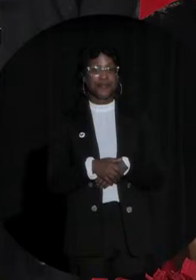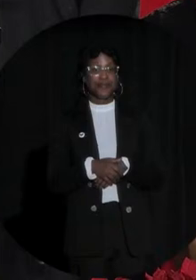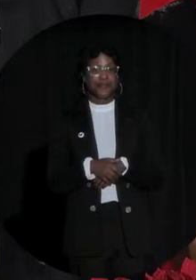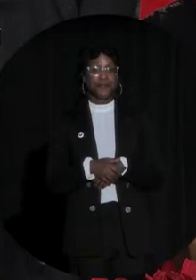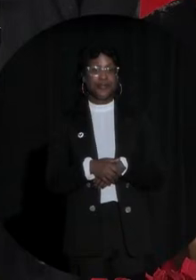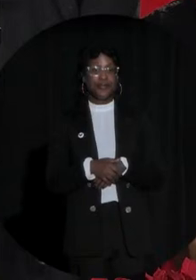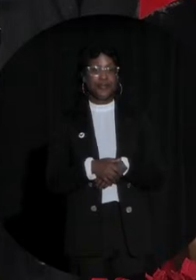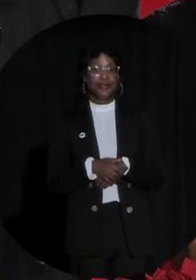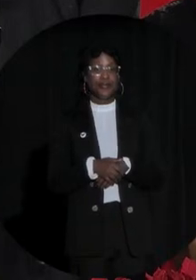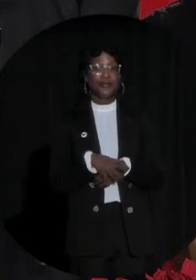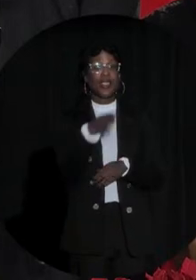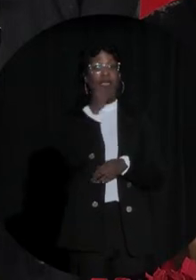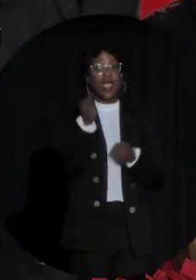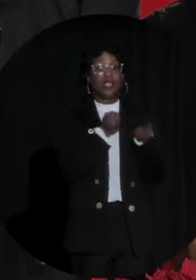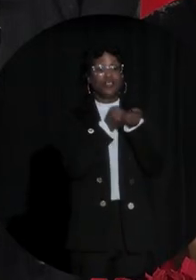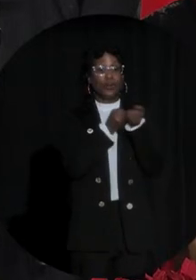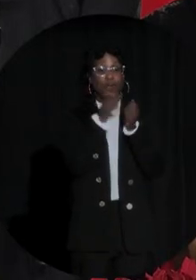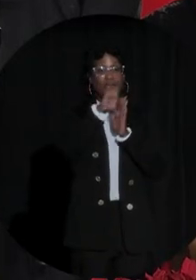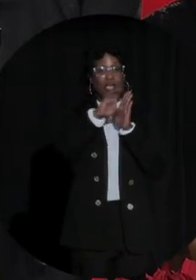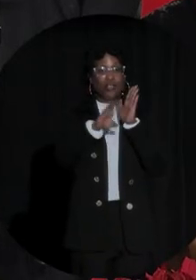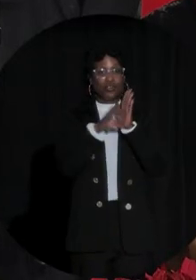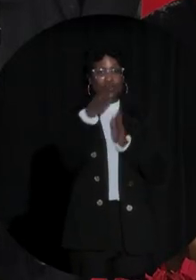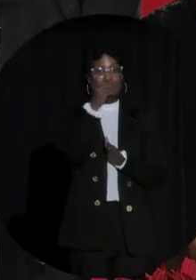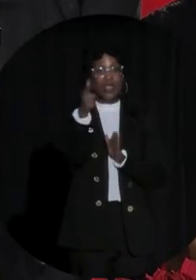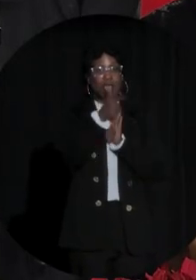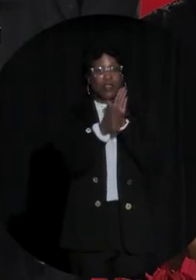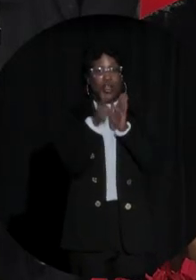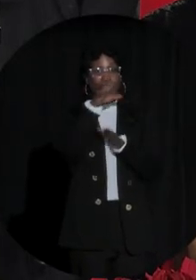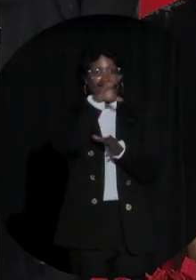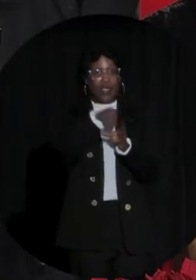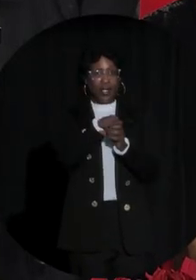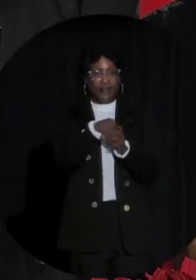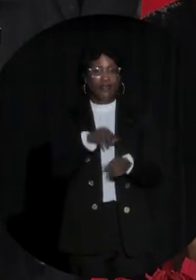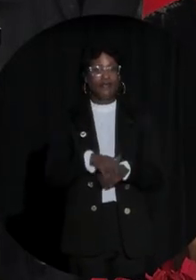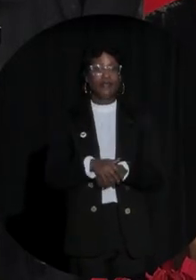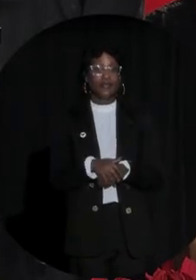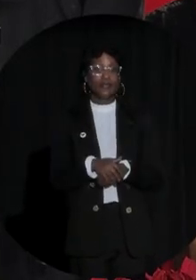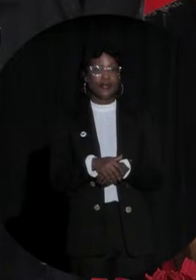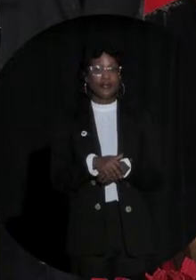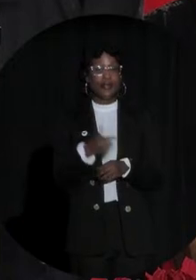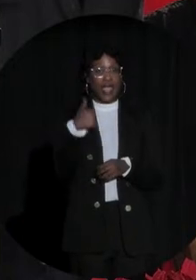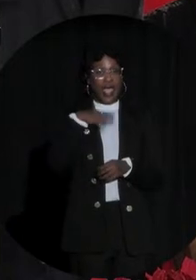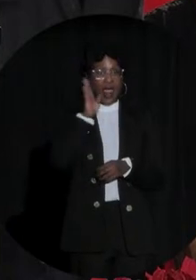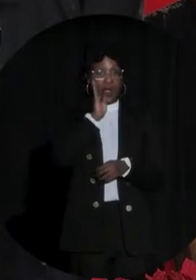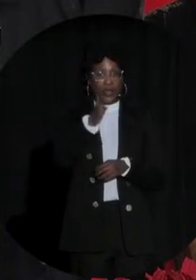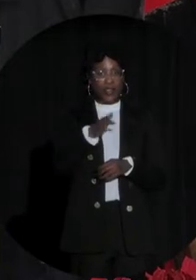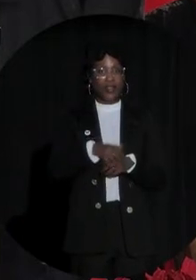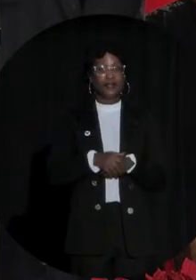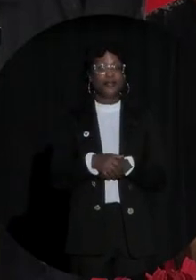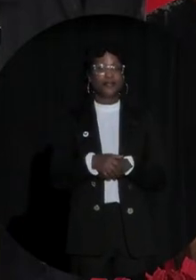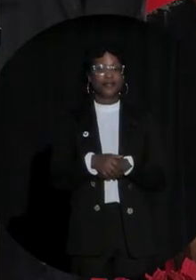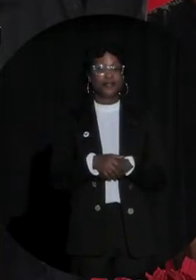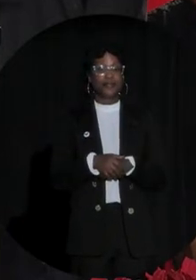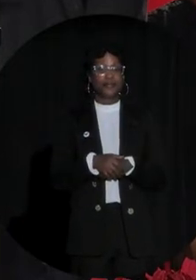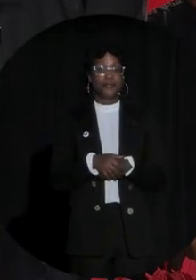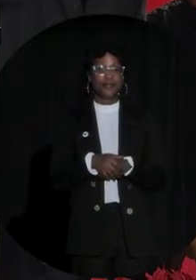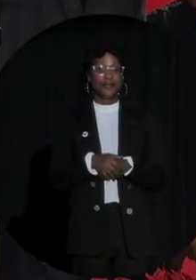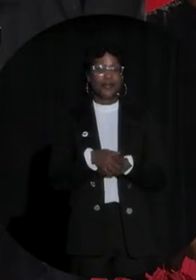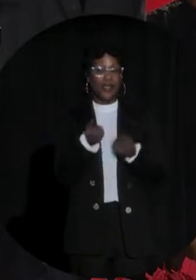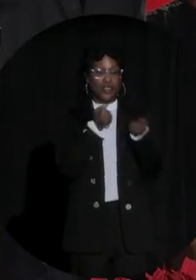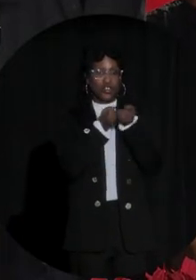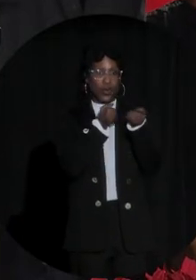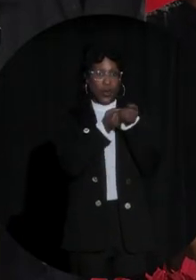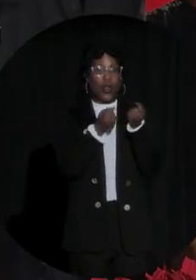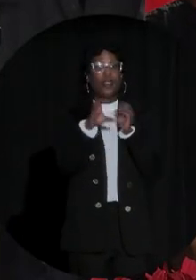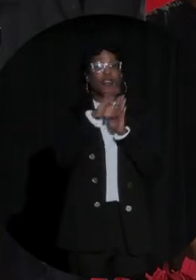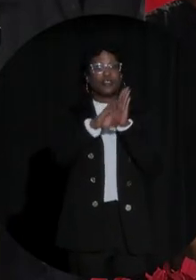the Constitution and laws thereof. And support the Constitution and laws thereof. And that I will. And that I will. Support the Charter and laws of Prince George's County.